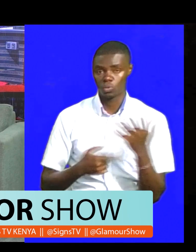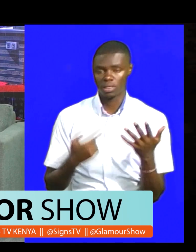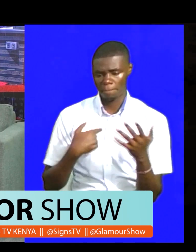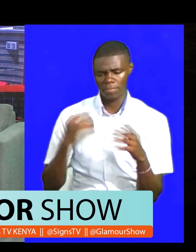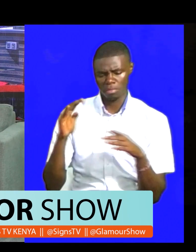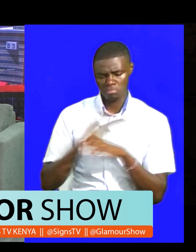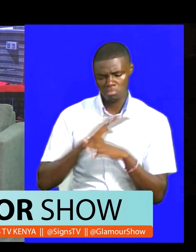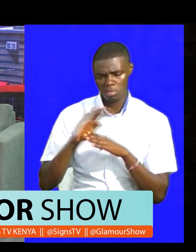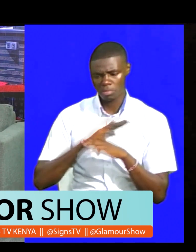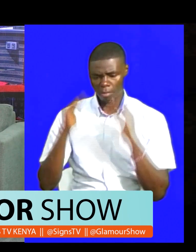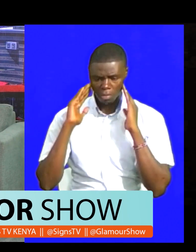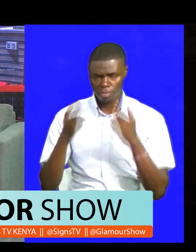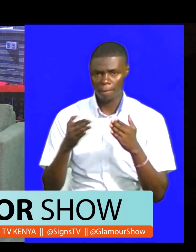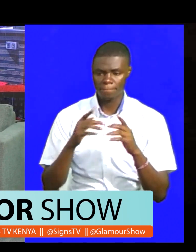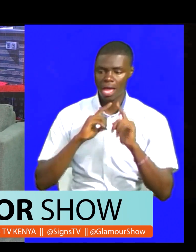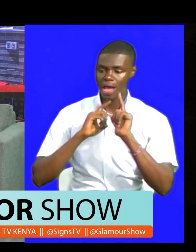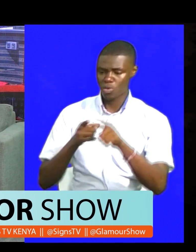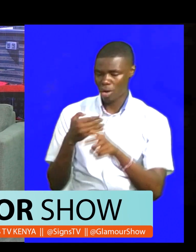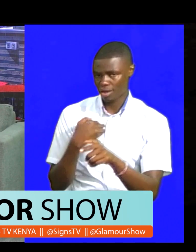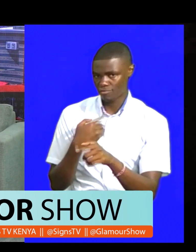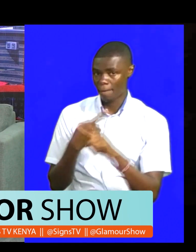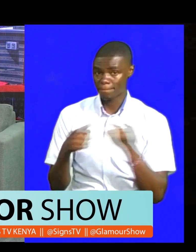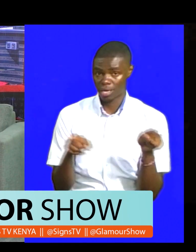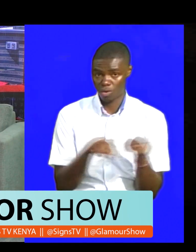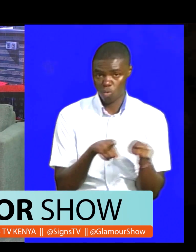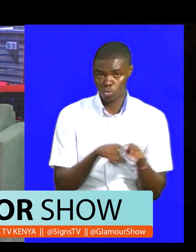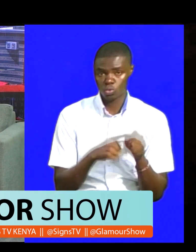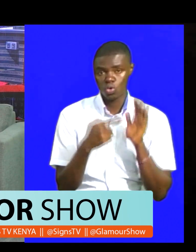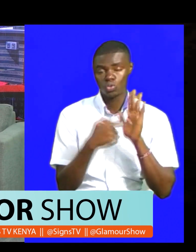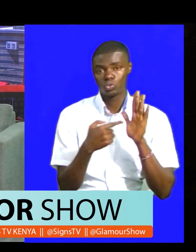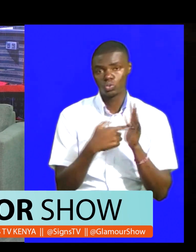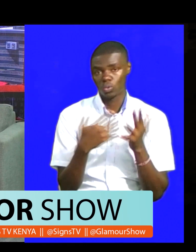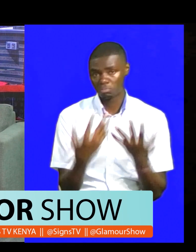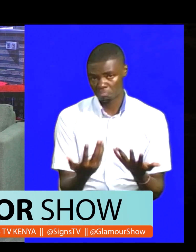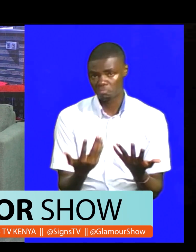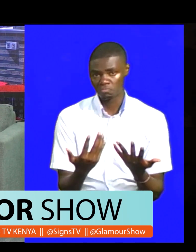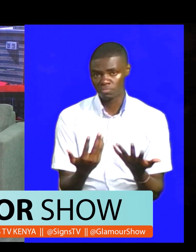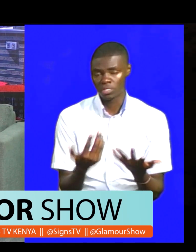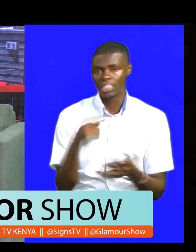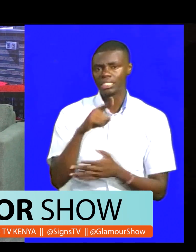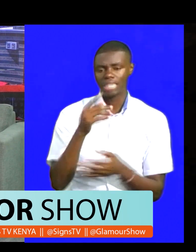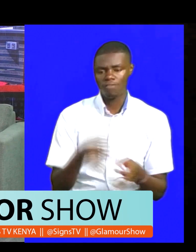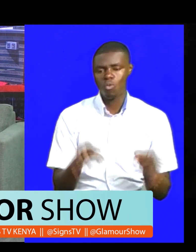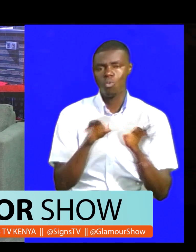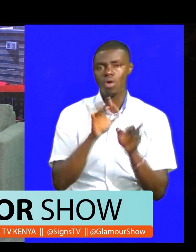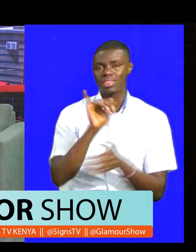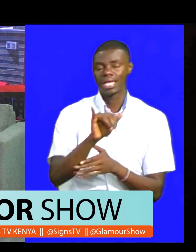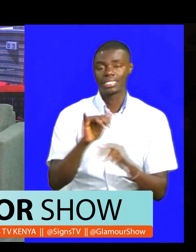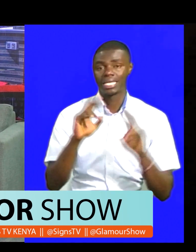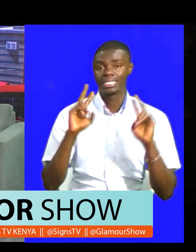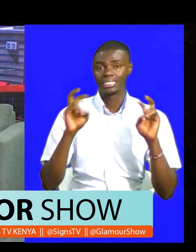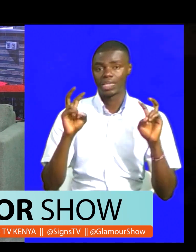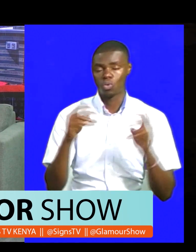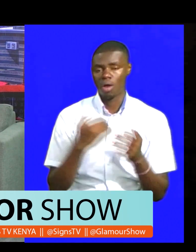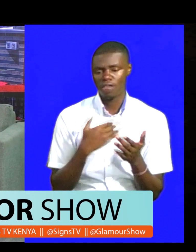busy. I mean, the rewards, yes, but you also like showing that you are worth that title. You